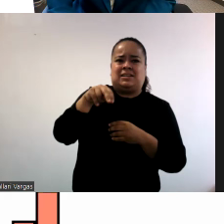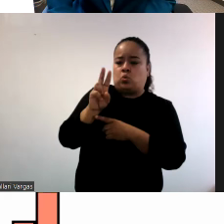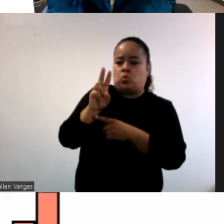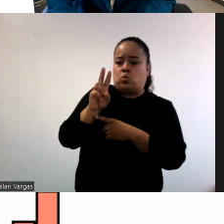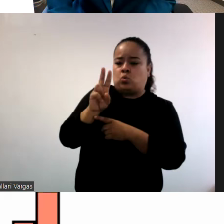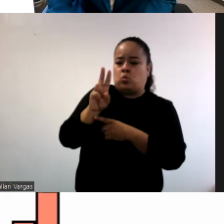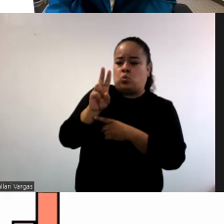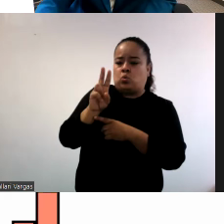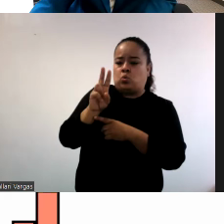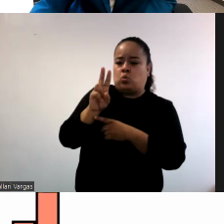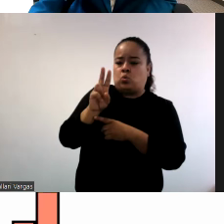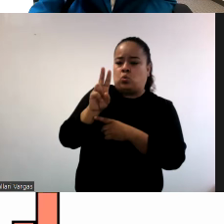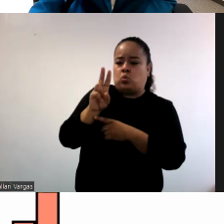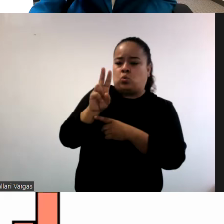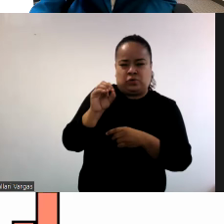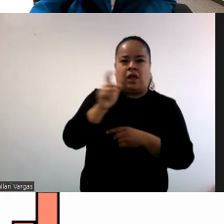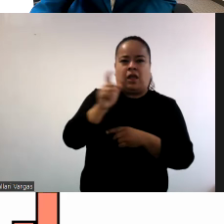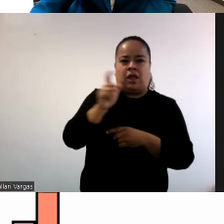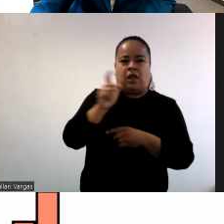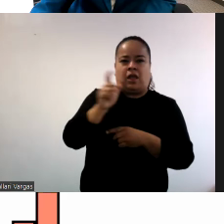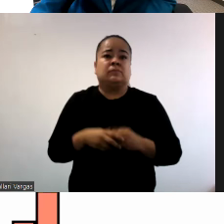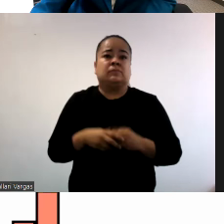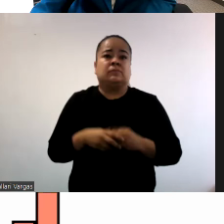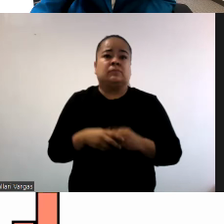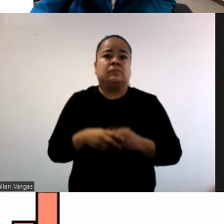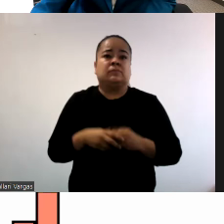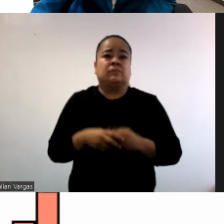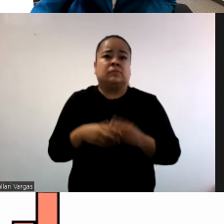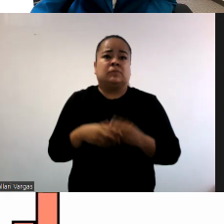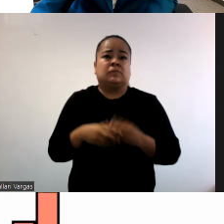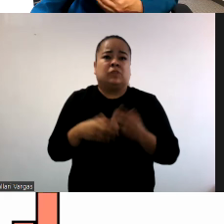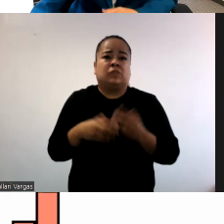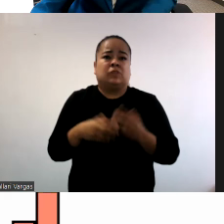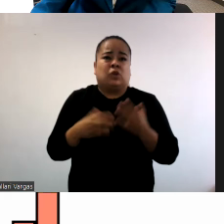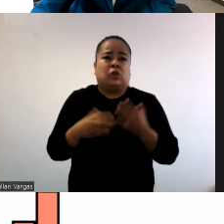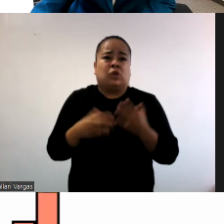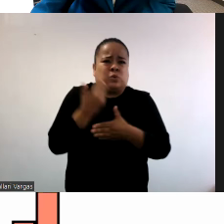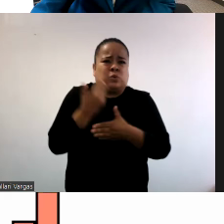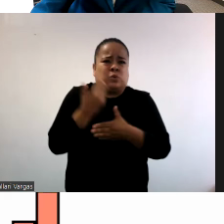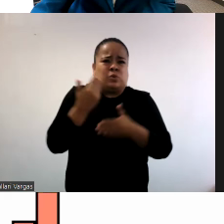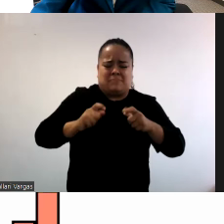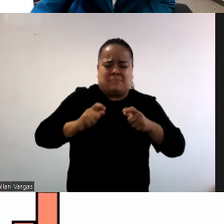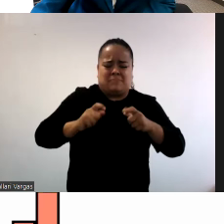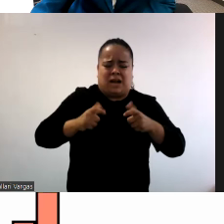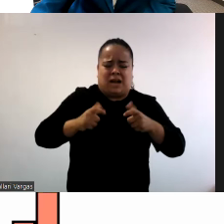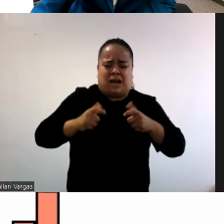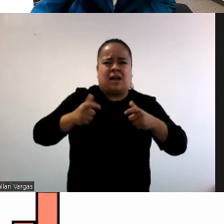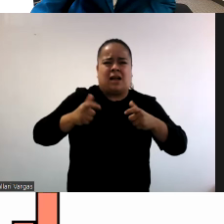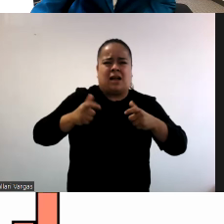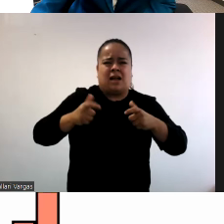was declared, and there are other countries that reported cases. And so right now we